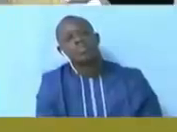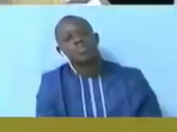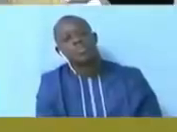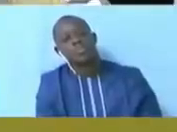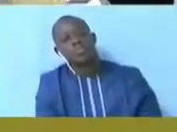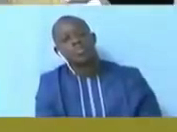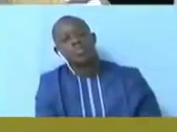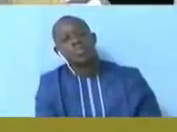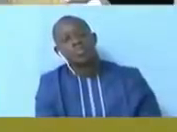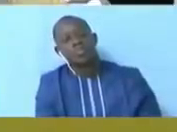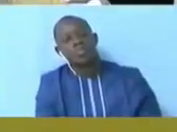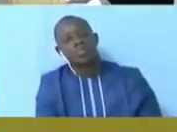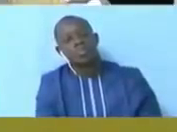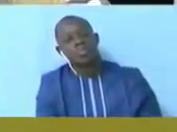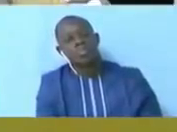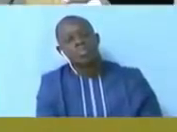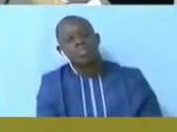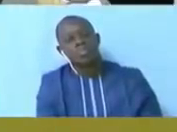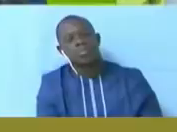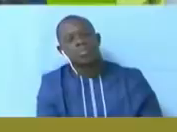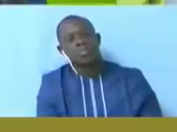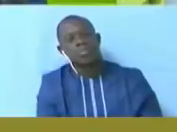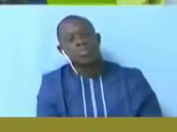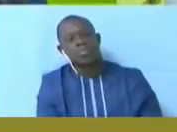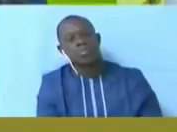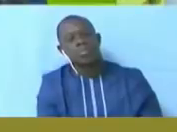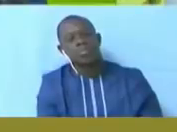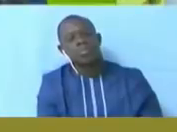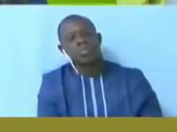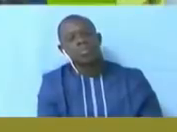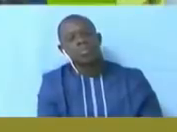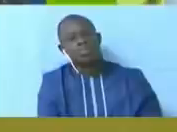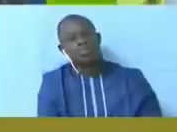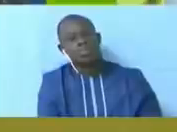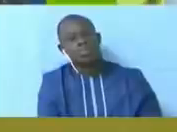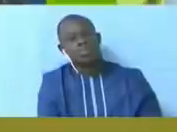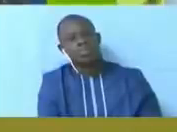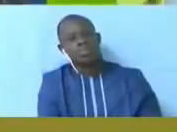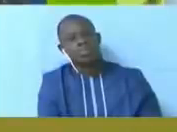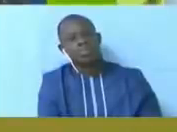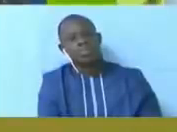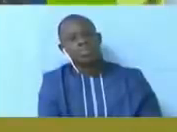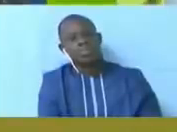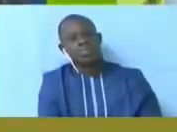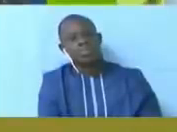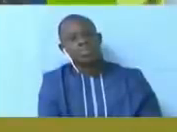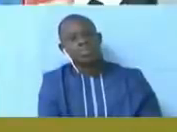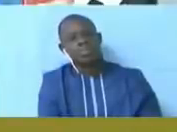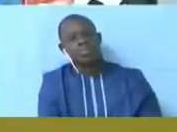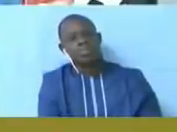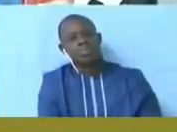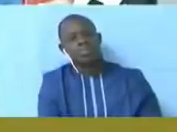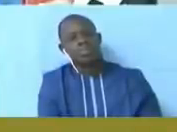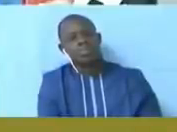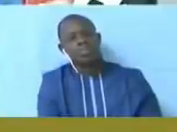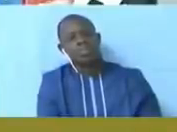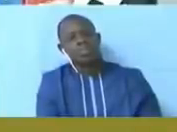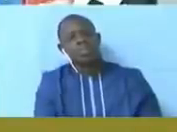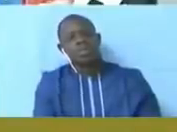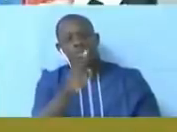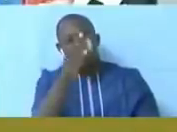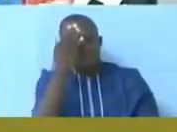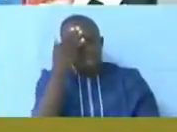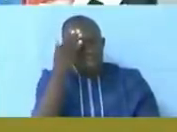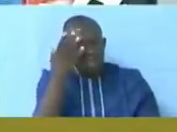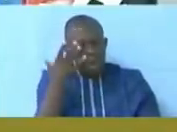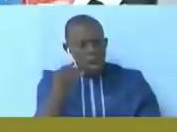silandi lo fon ko karo e ko momo nata kiti bundato pour kana wo se diandro du ibe bulu ngata ho ko no. How did you come to know about